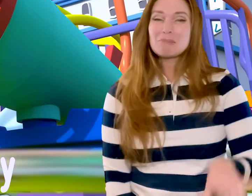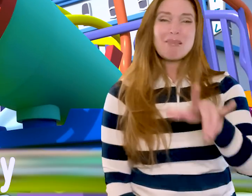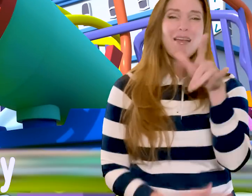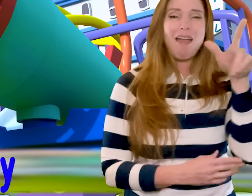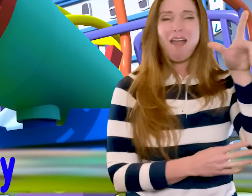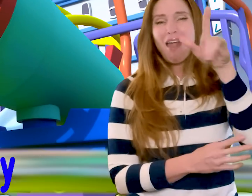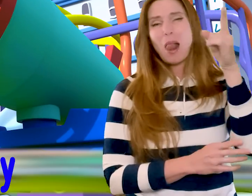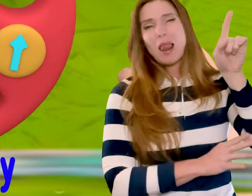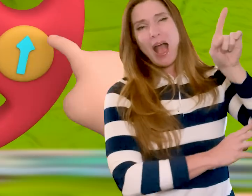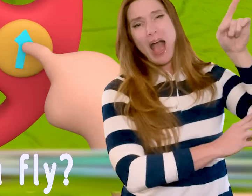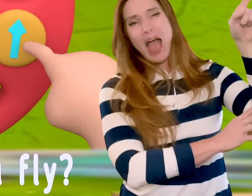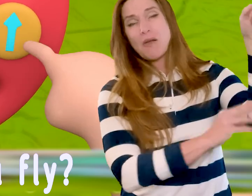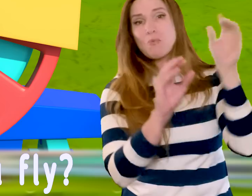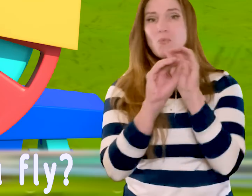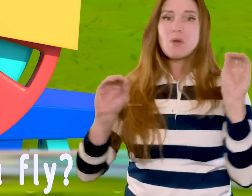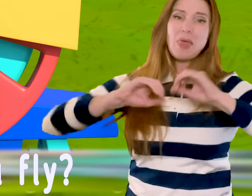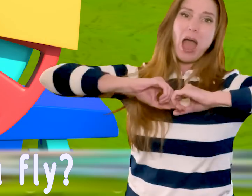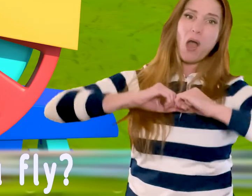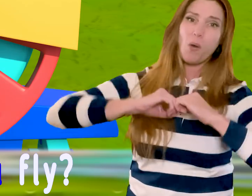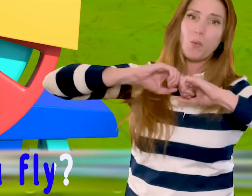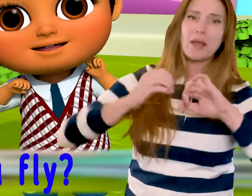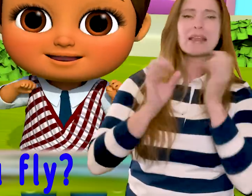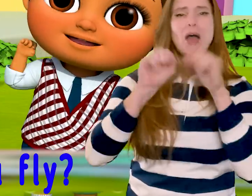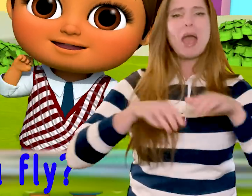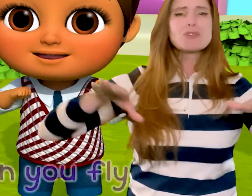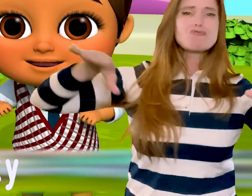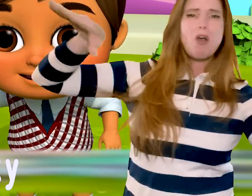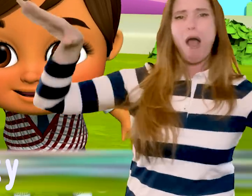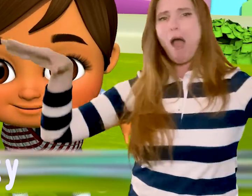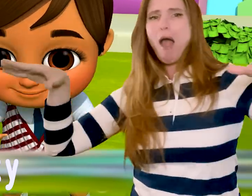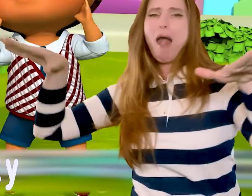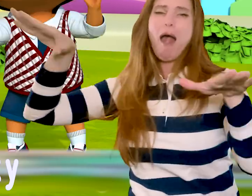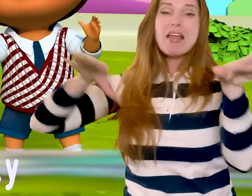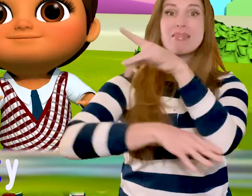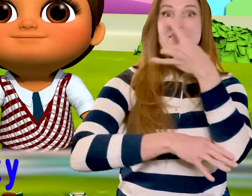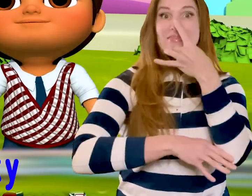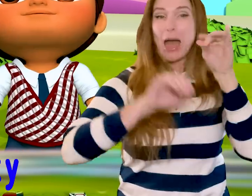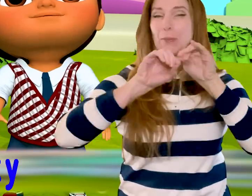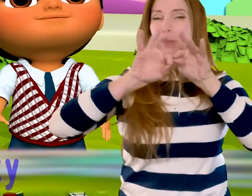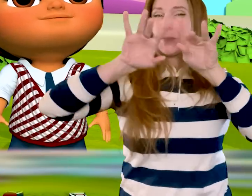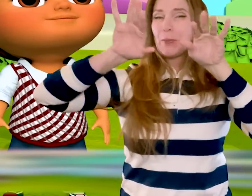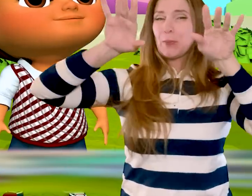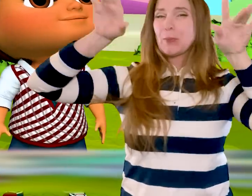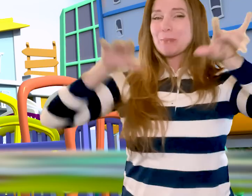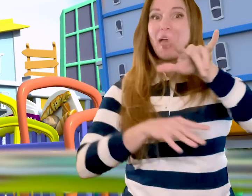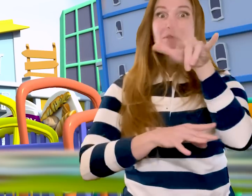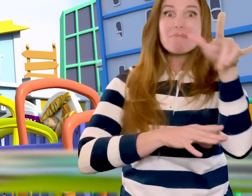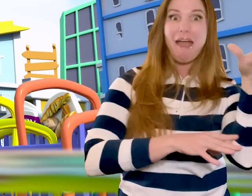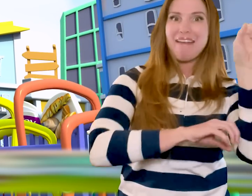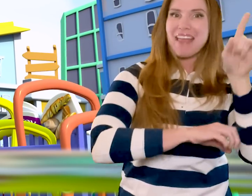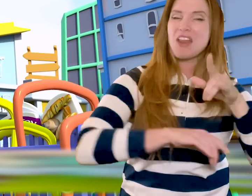PL plain in the sky without wings how can you fly shine some lights in the sky